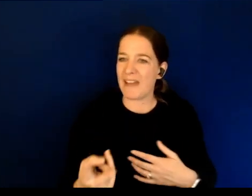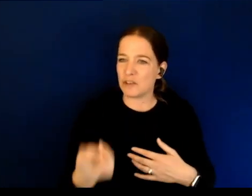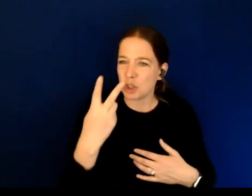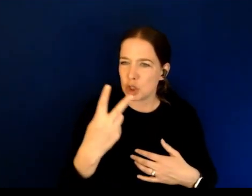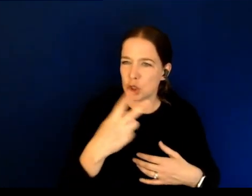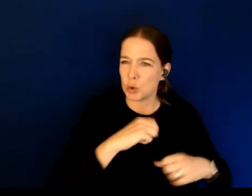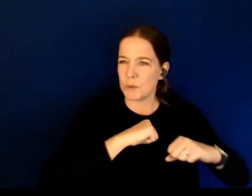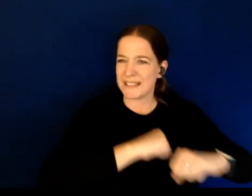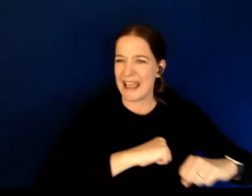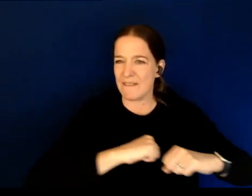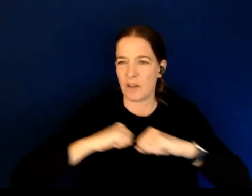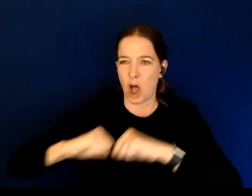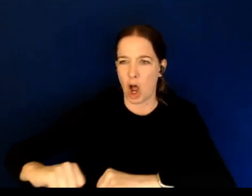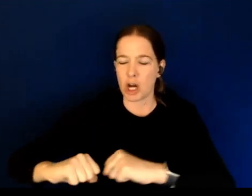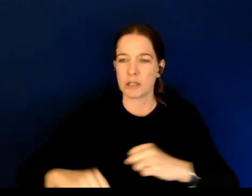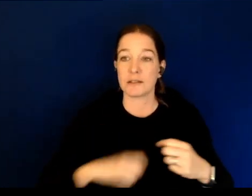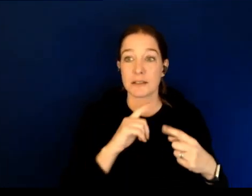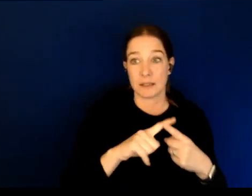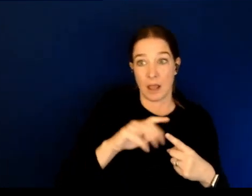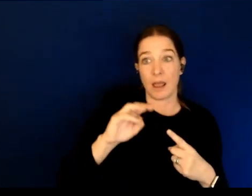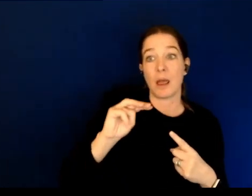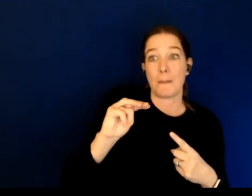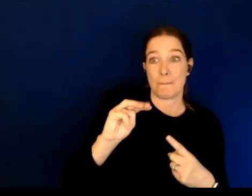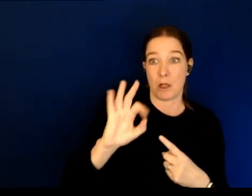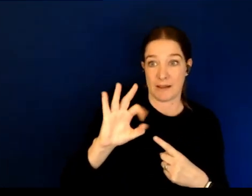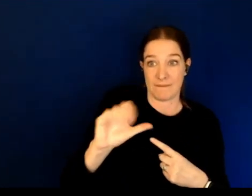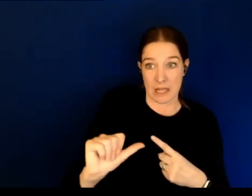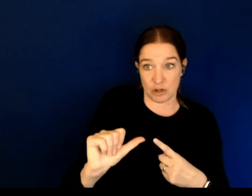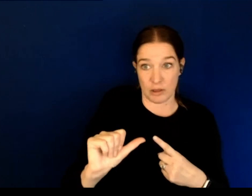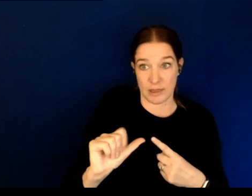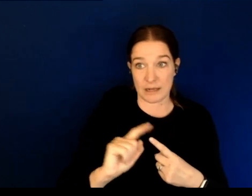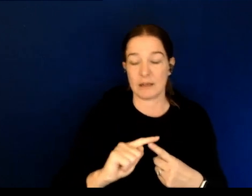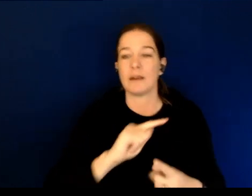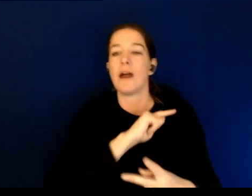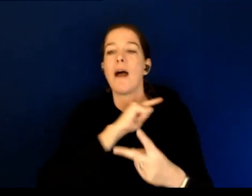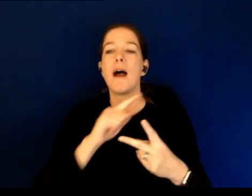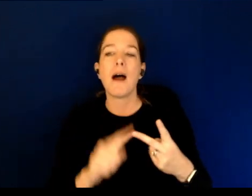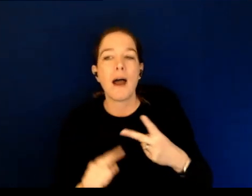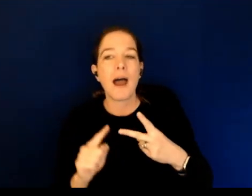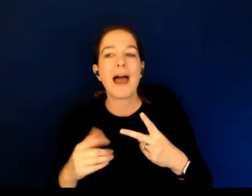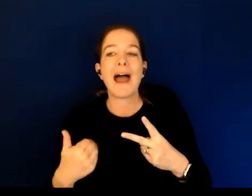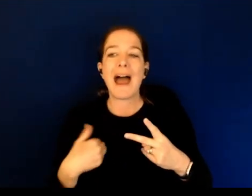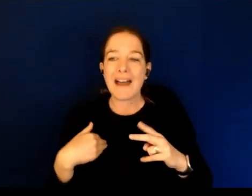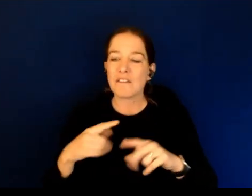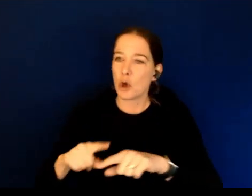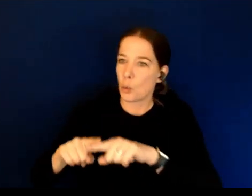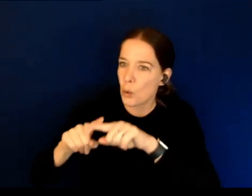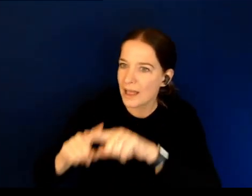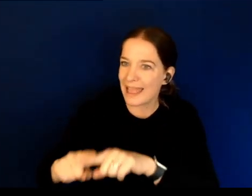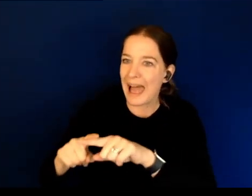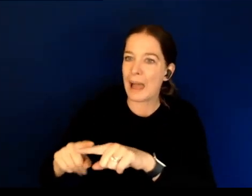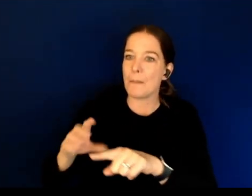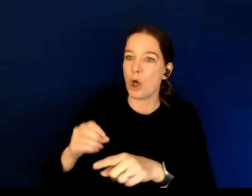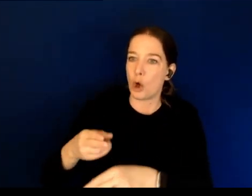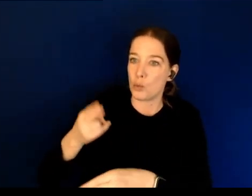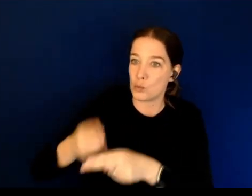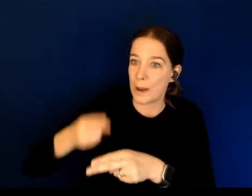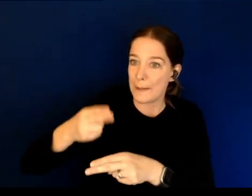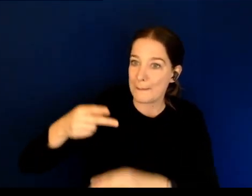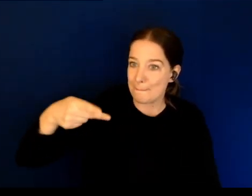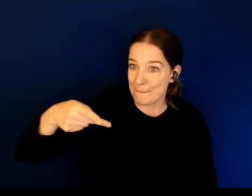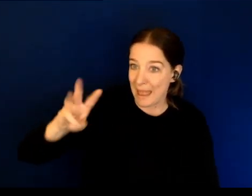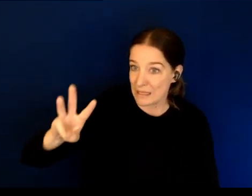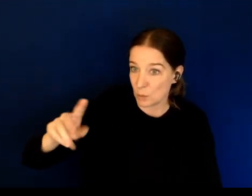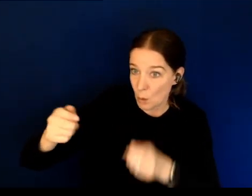multi-factor authentication on the password manager. Secondly, a reliable and reputable password manager